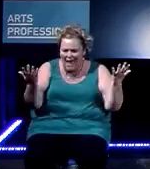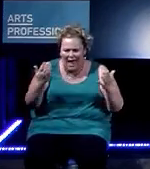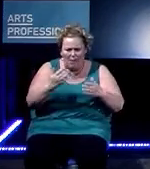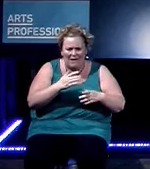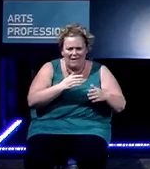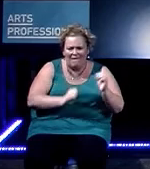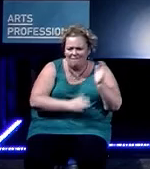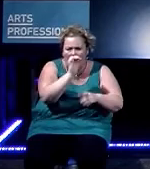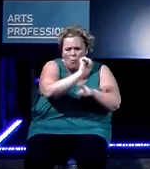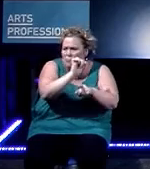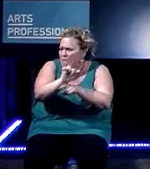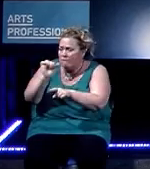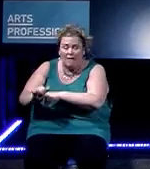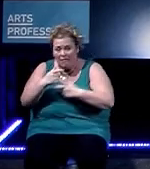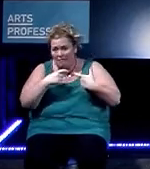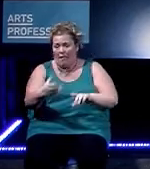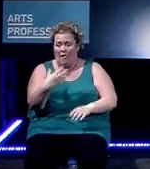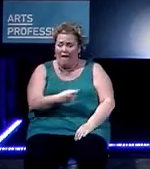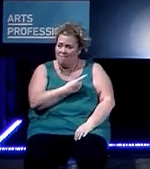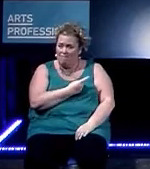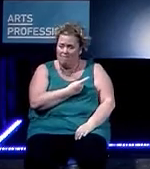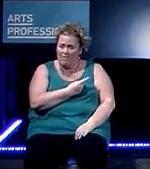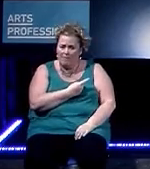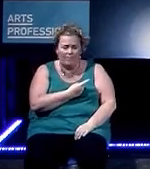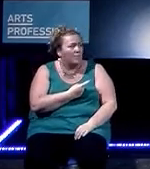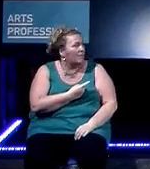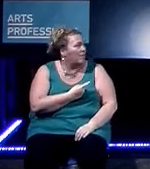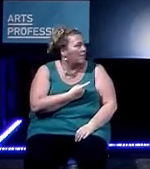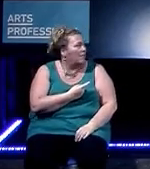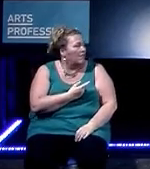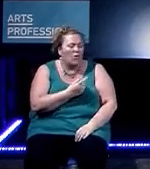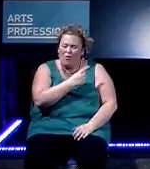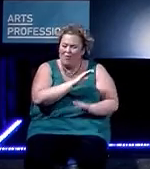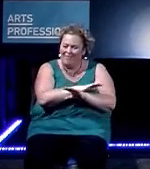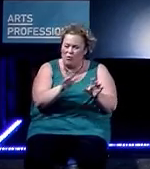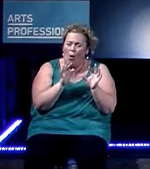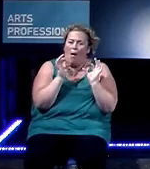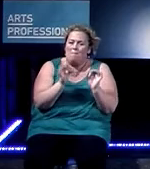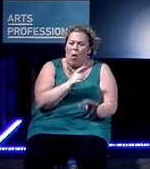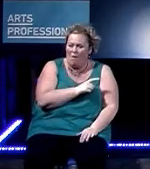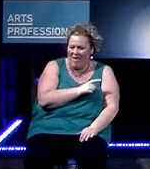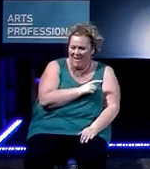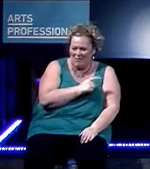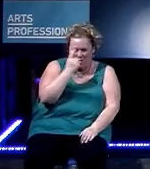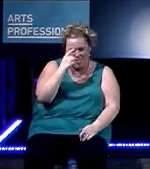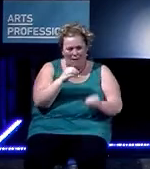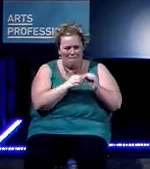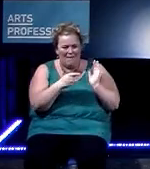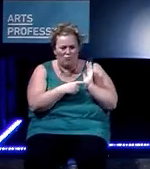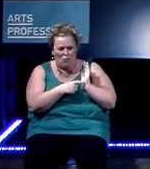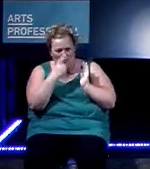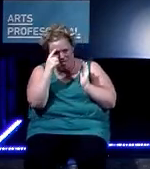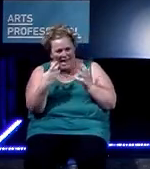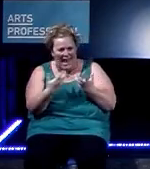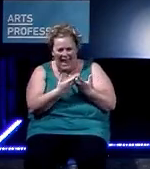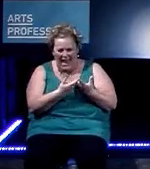are. So there's something going on there that's not quite perfect. And we look at this at BitTorrent, and we always think, well, how can we